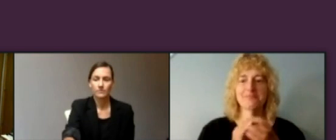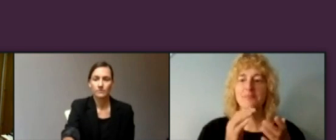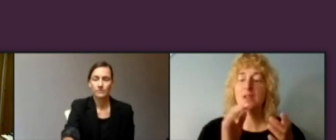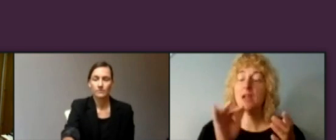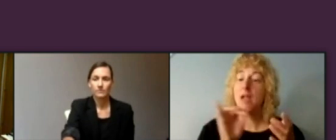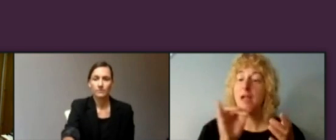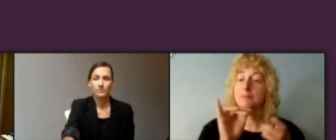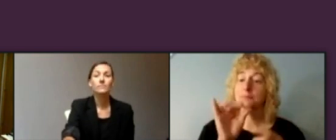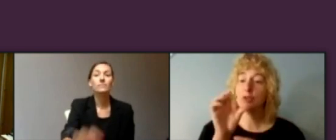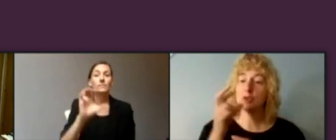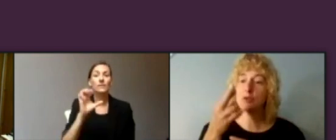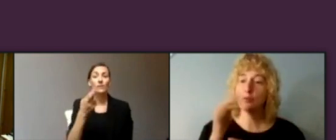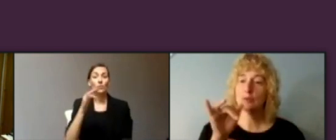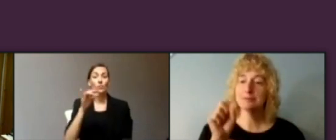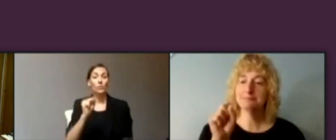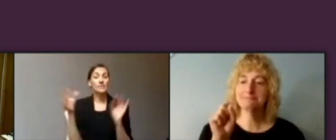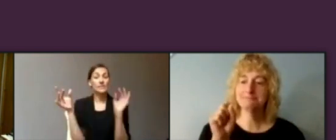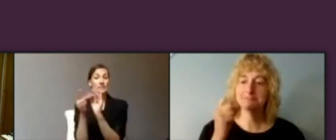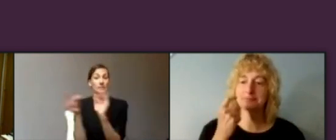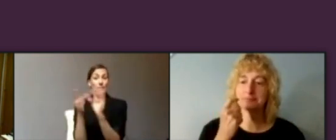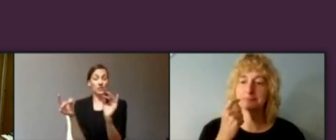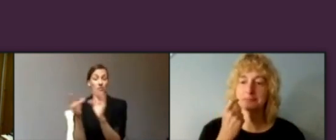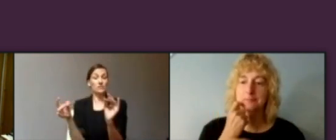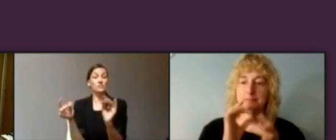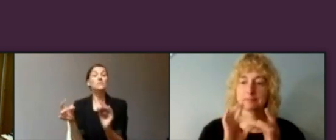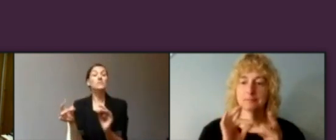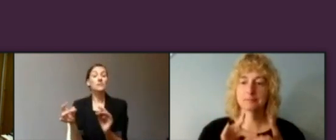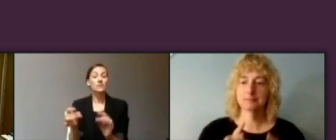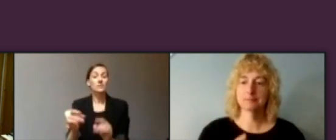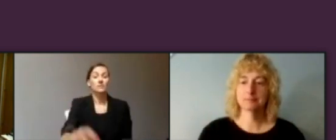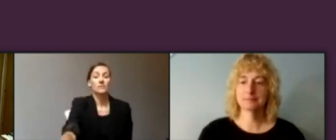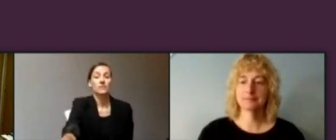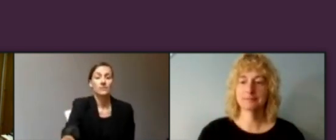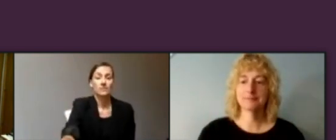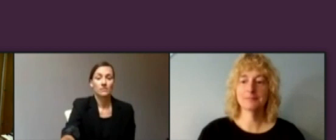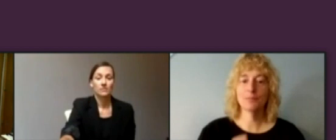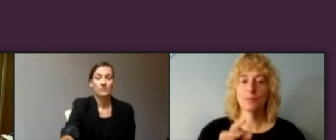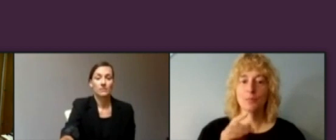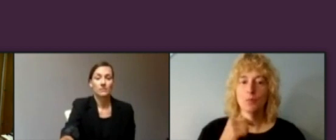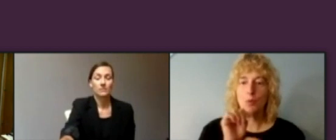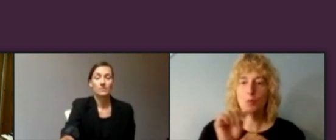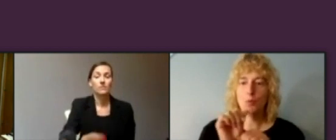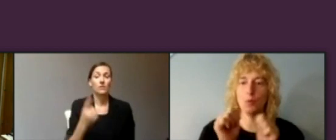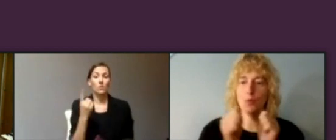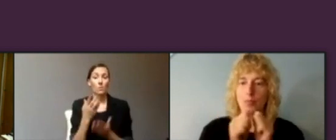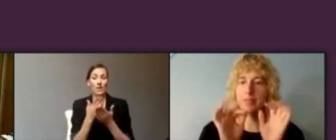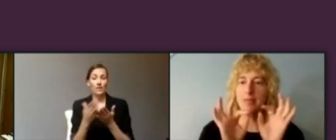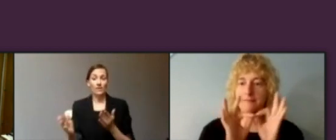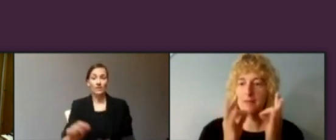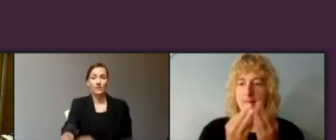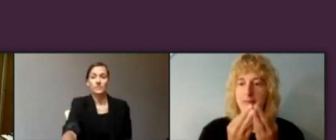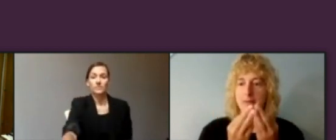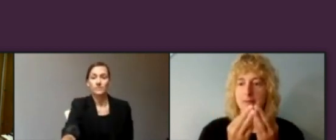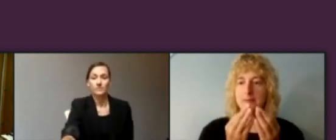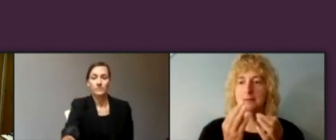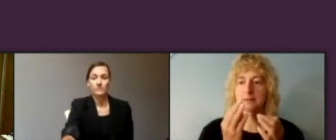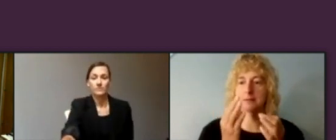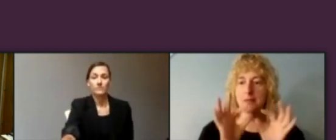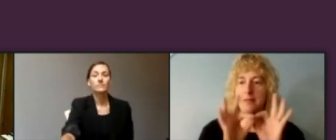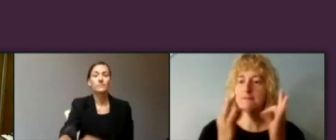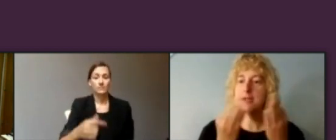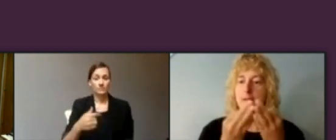As Chris had mentioned, we've been working with families, and one of the things about the family checkup model is that it does